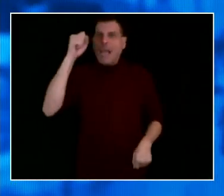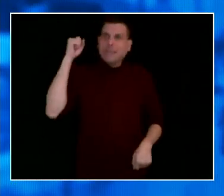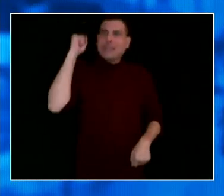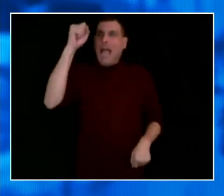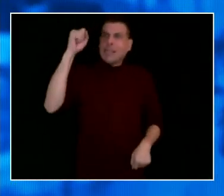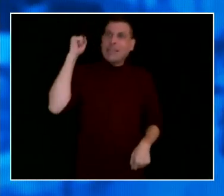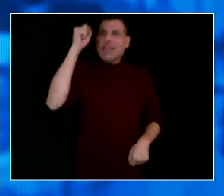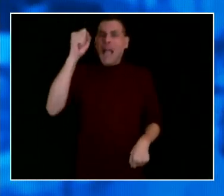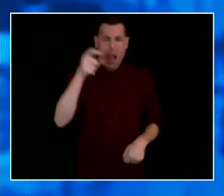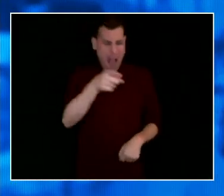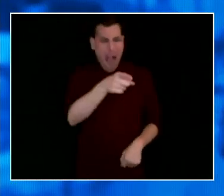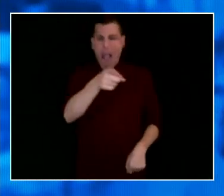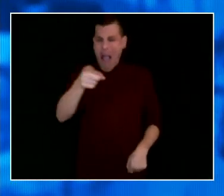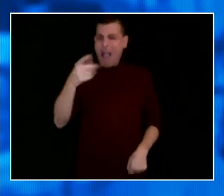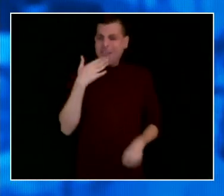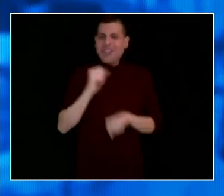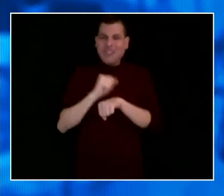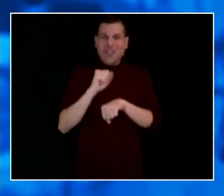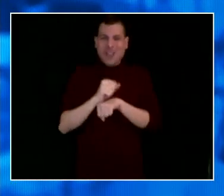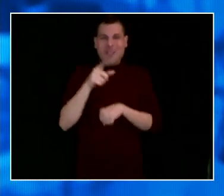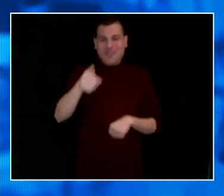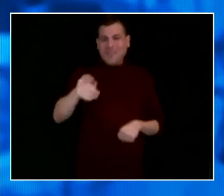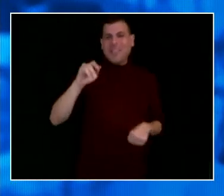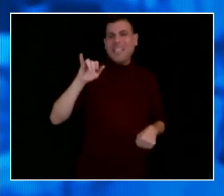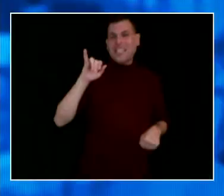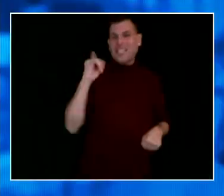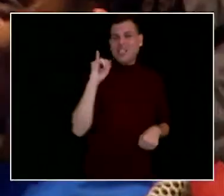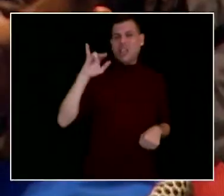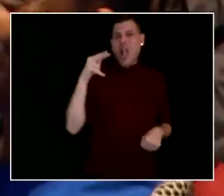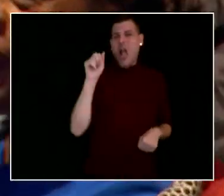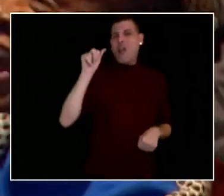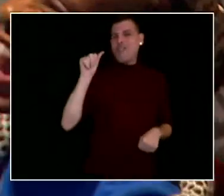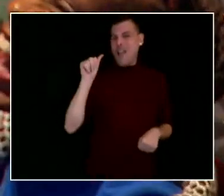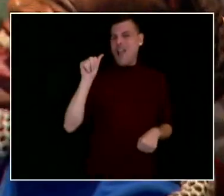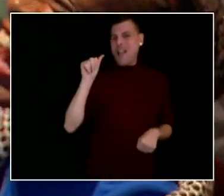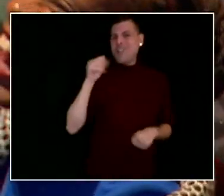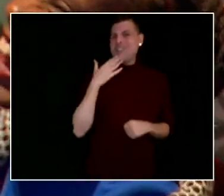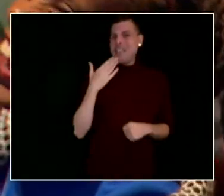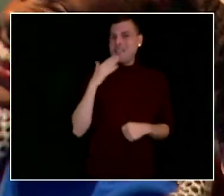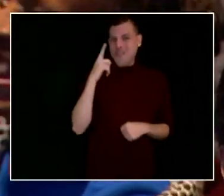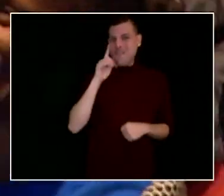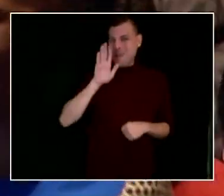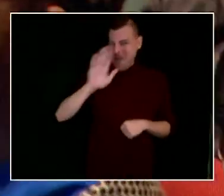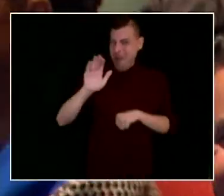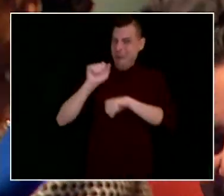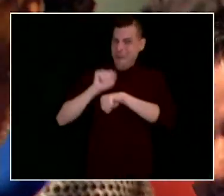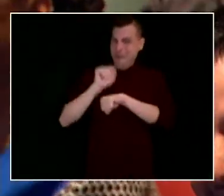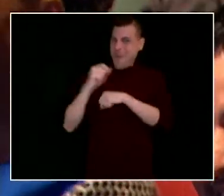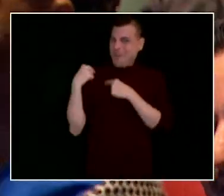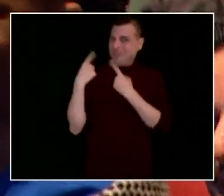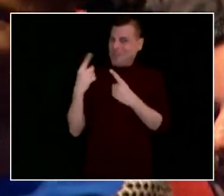Good job, Budget Director Jack Jihar, protecting our money and getting it done.